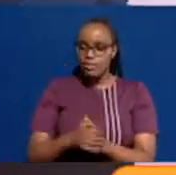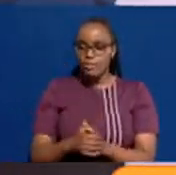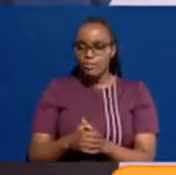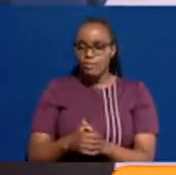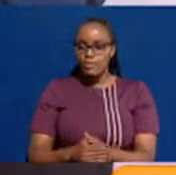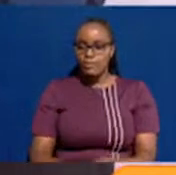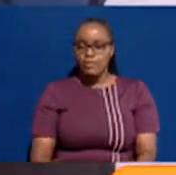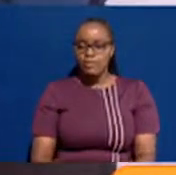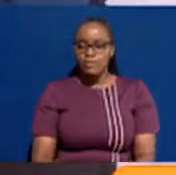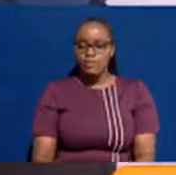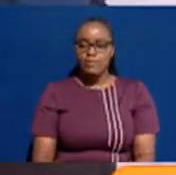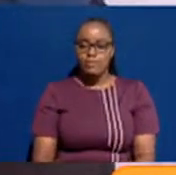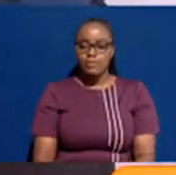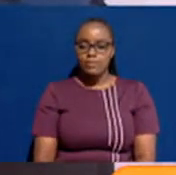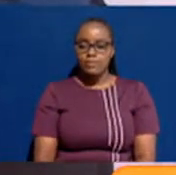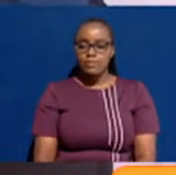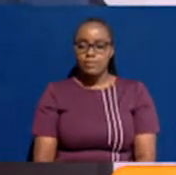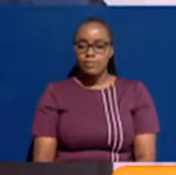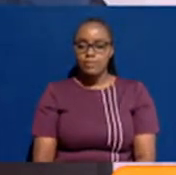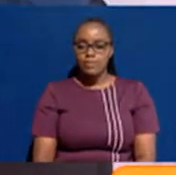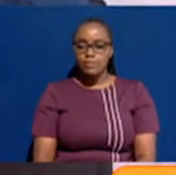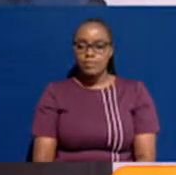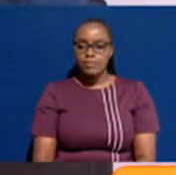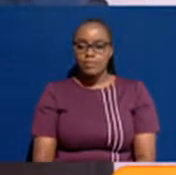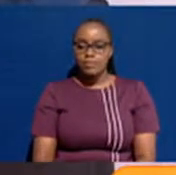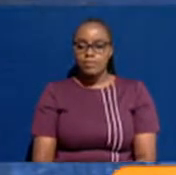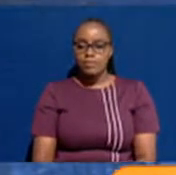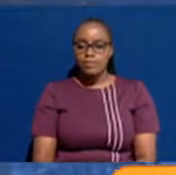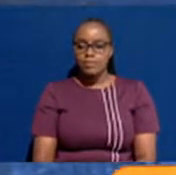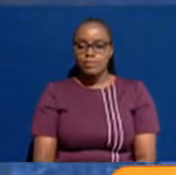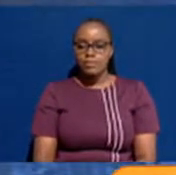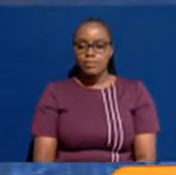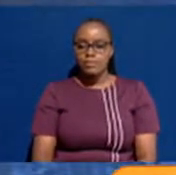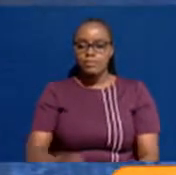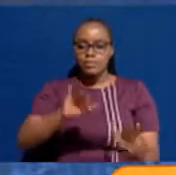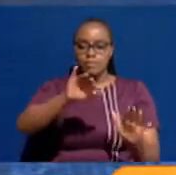Faisal Ahmed, Citizen TV, Nairobi. Sasini PL.